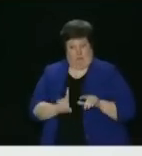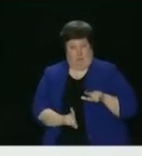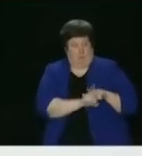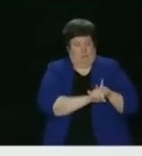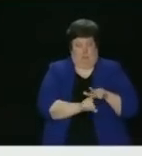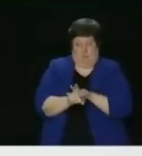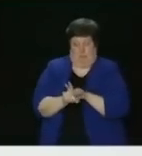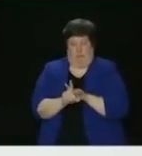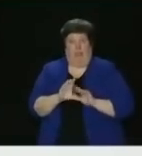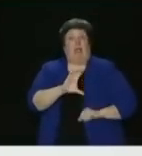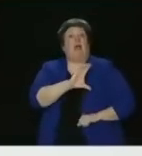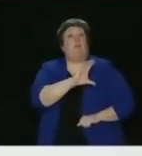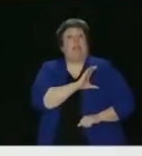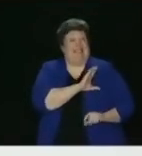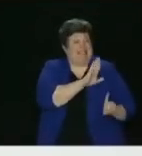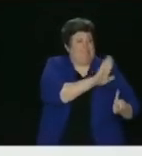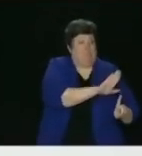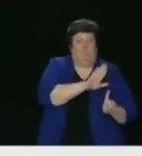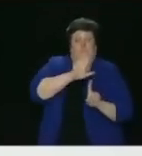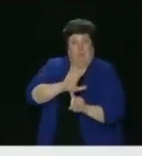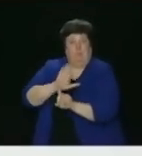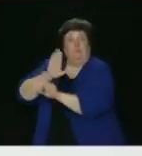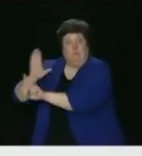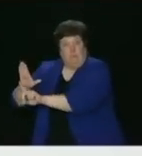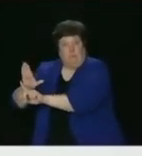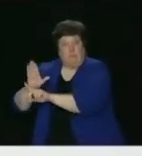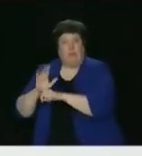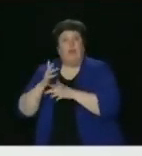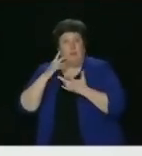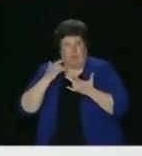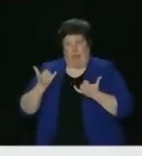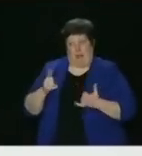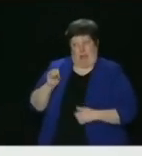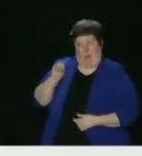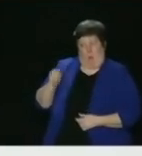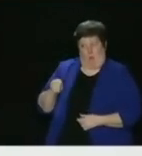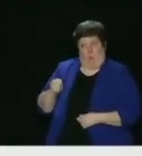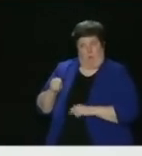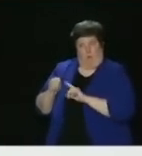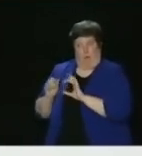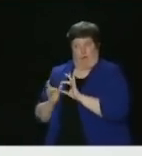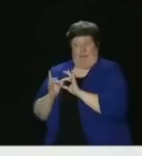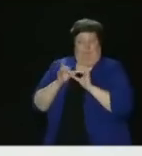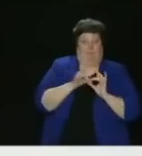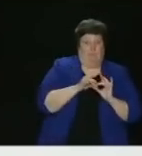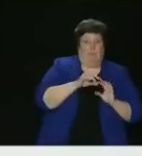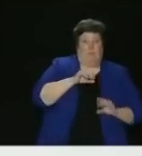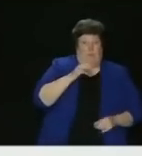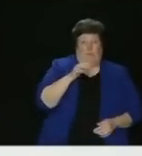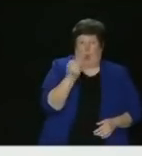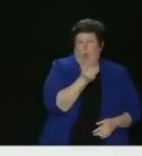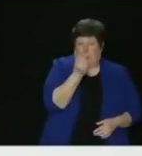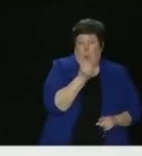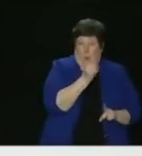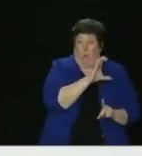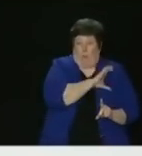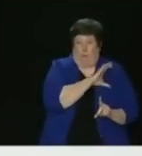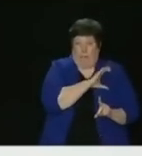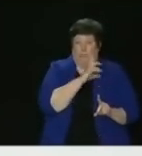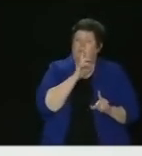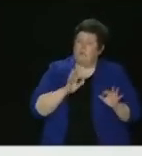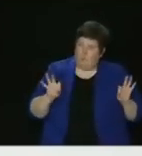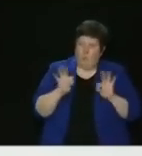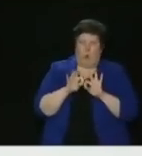OPP and the RCMP are able to put an end to these illegal protests. The specific